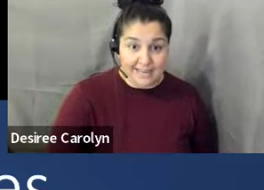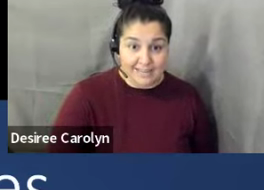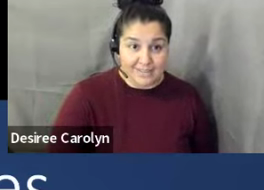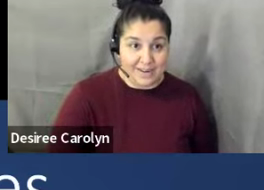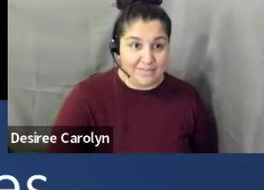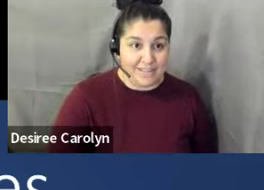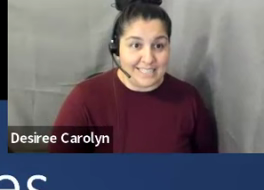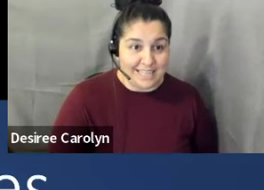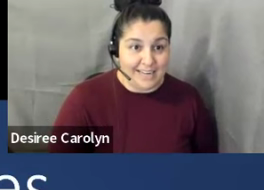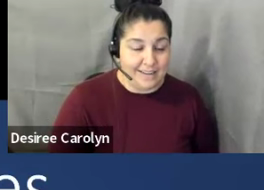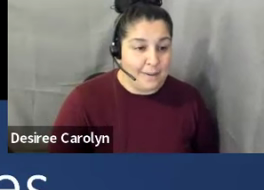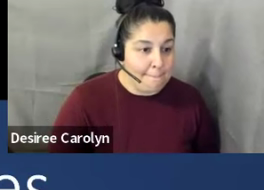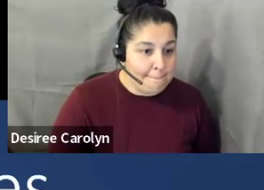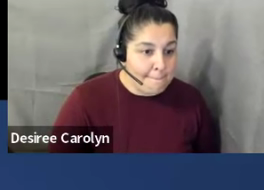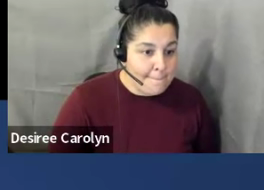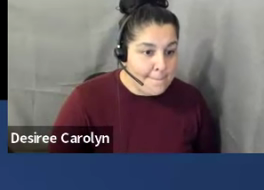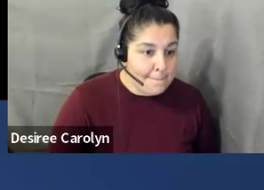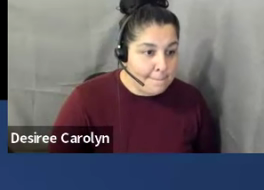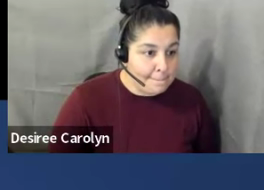Next slide. You ready for the next slide?